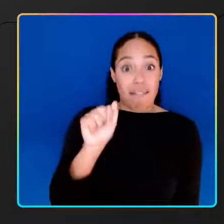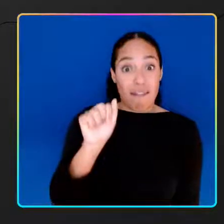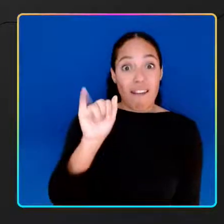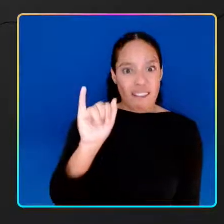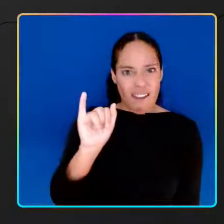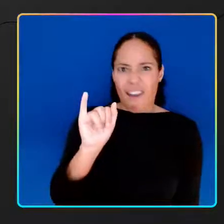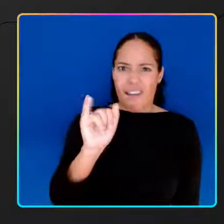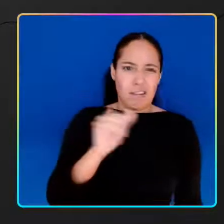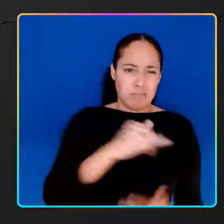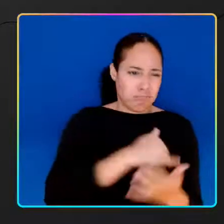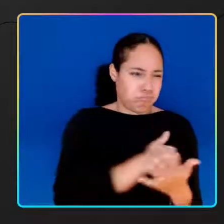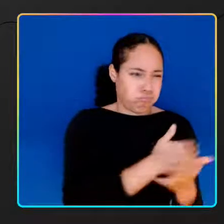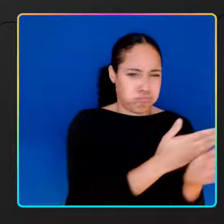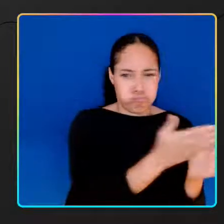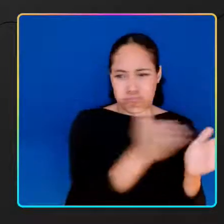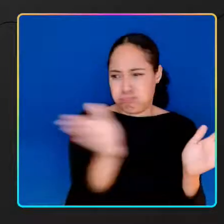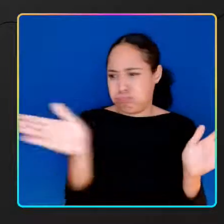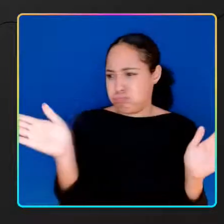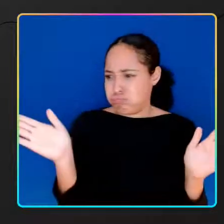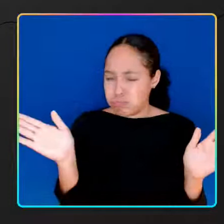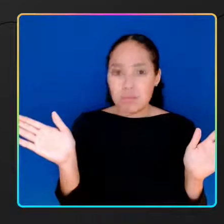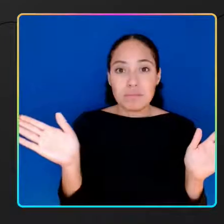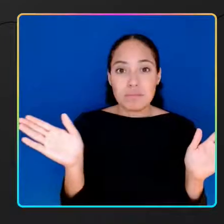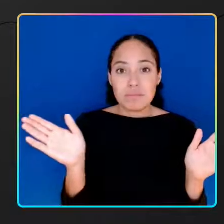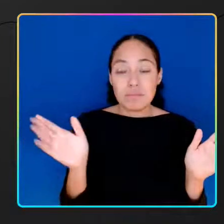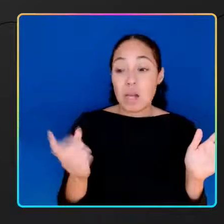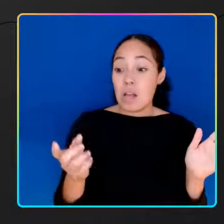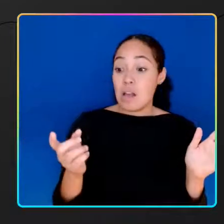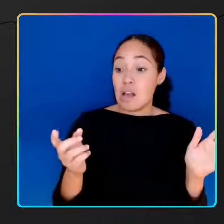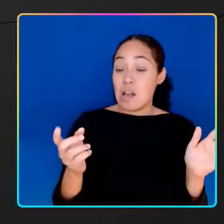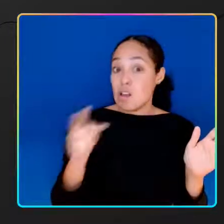on next? So what are you thinking about learning next in AI?